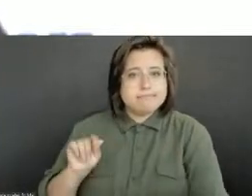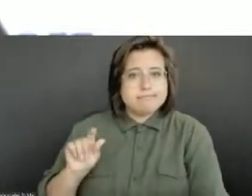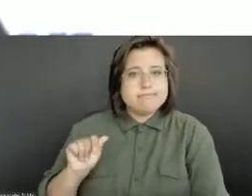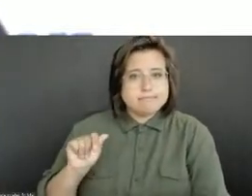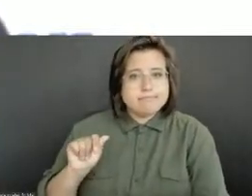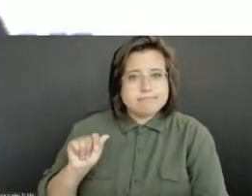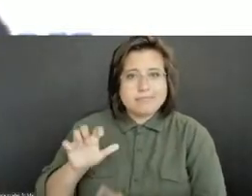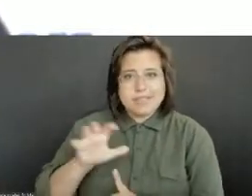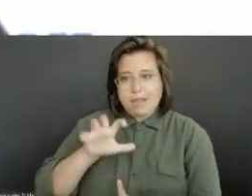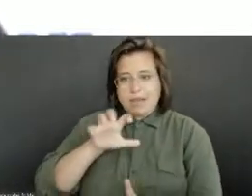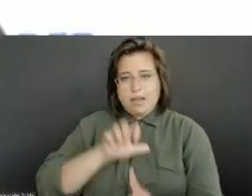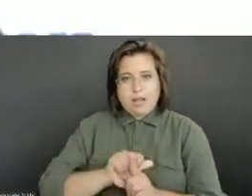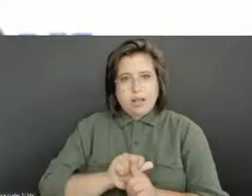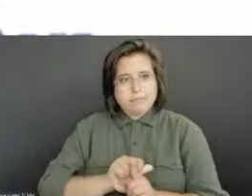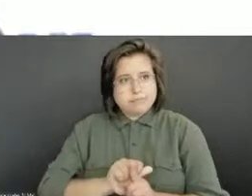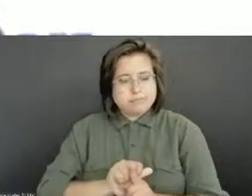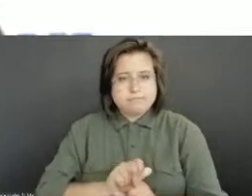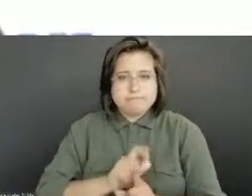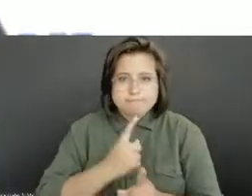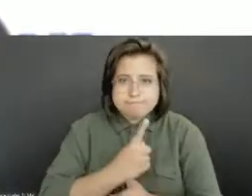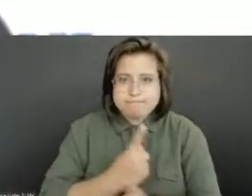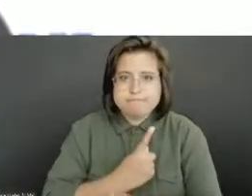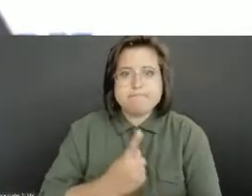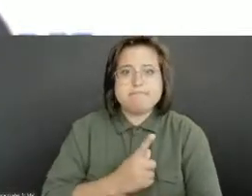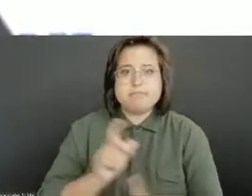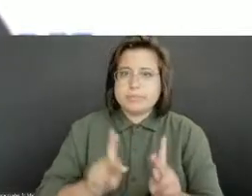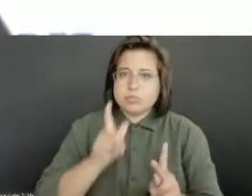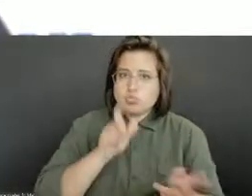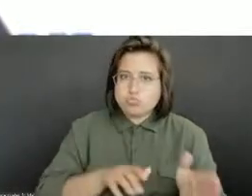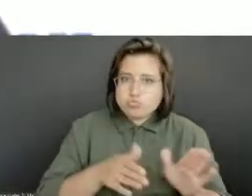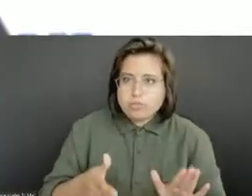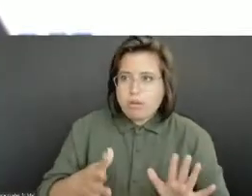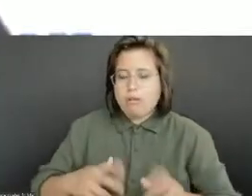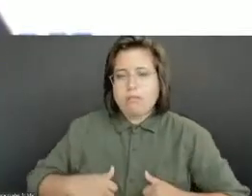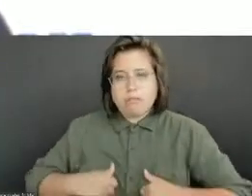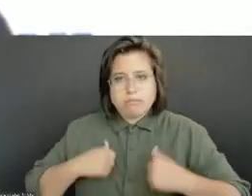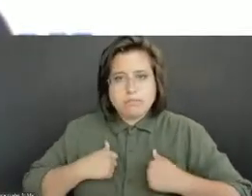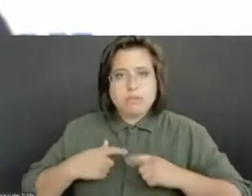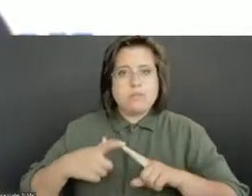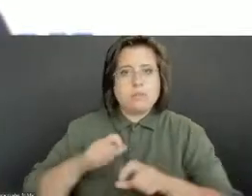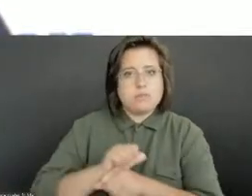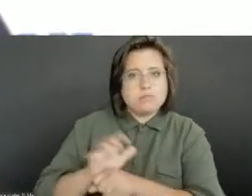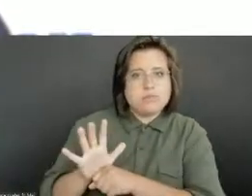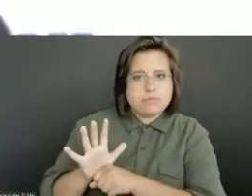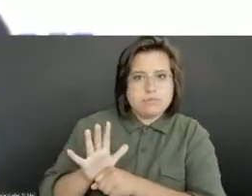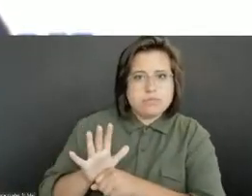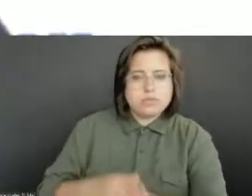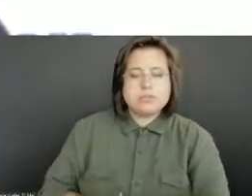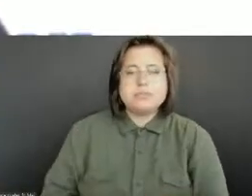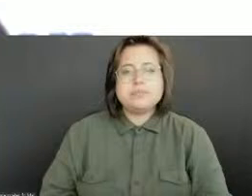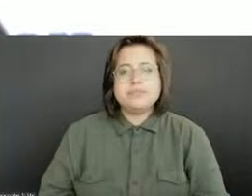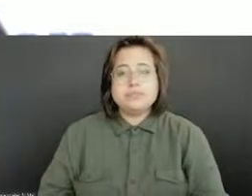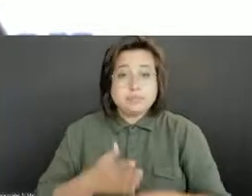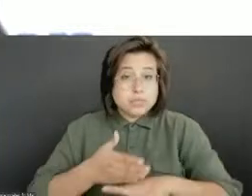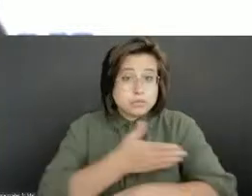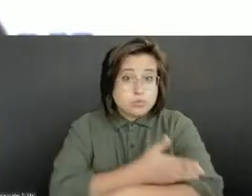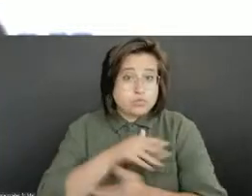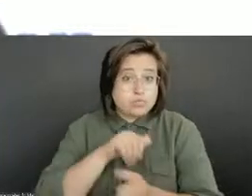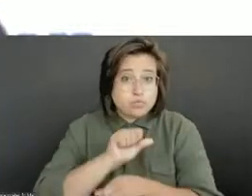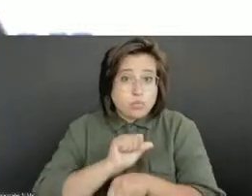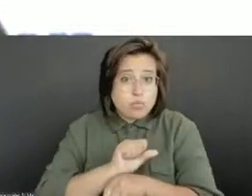accurately morbidity and mortality of COVID-19, improved practices that include